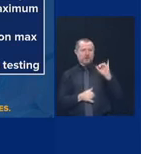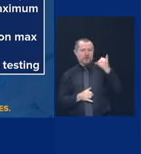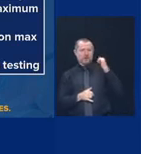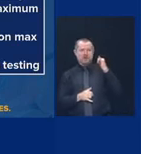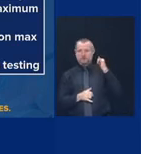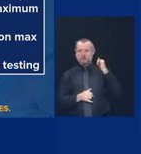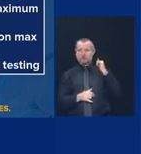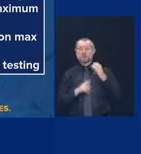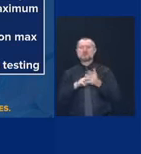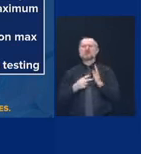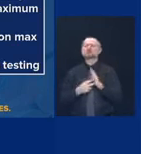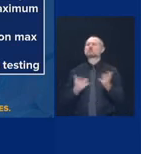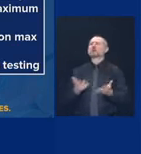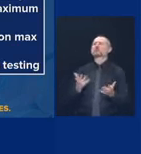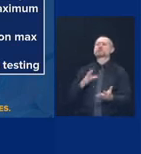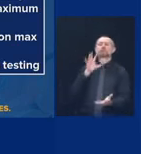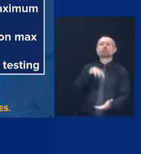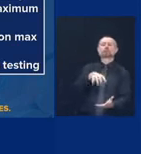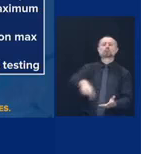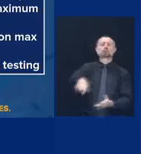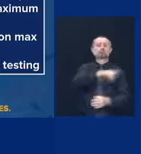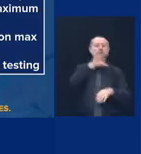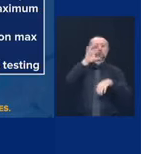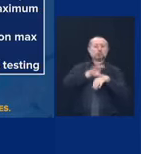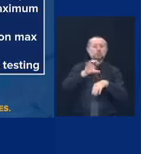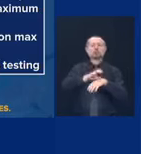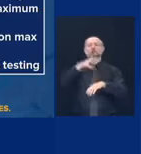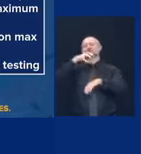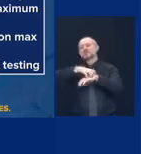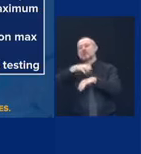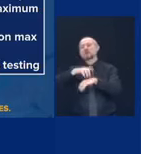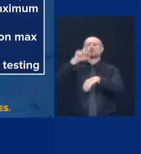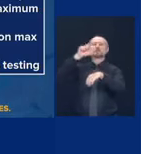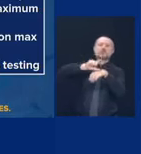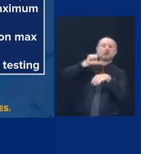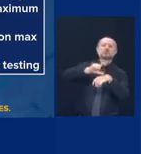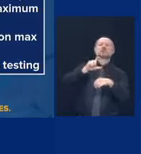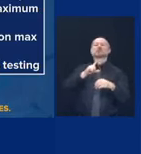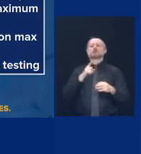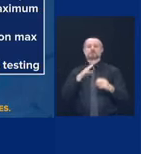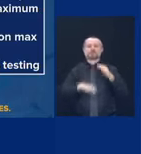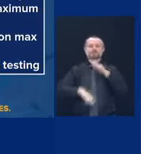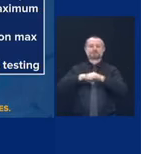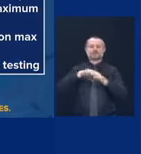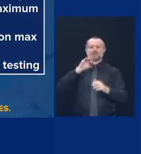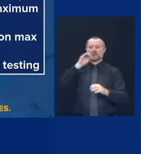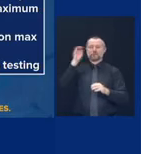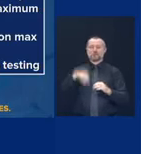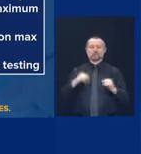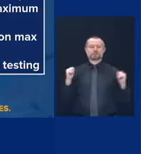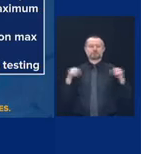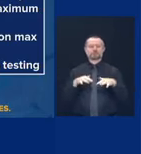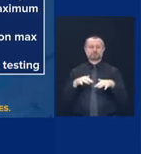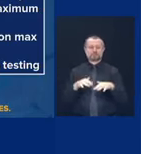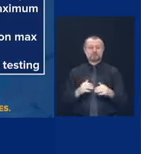yellow zone? House of worship goes to 50%, mass gatherings 25%, indoor dining 4-person